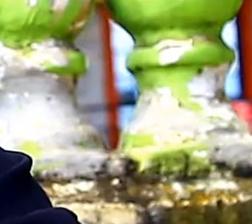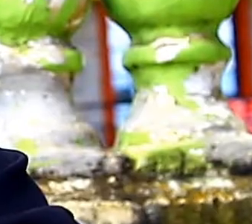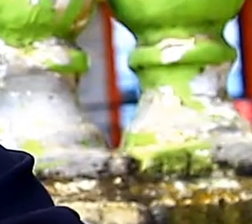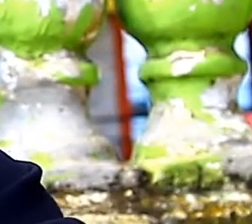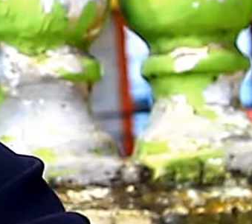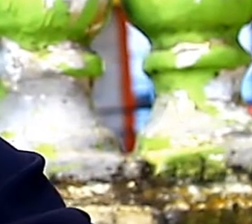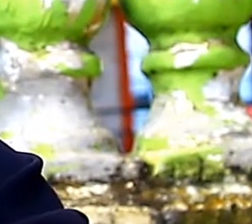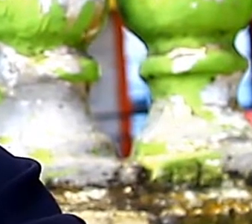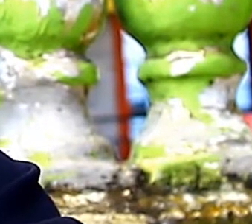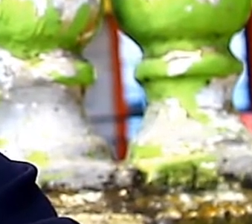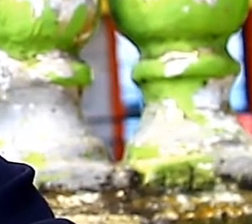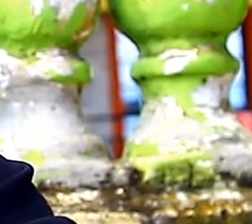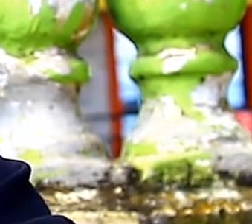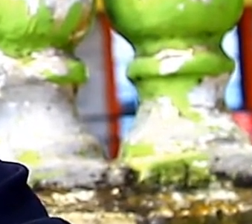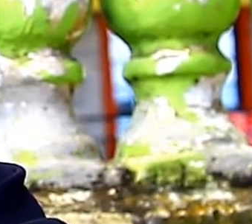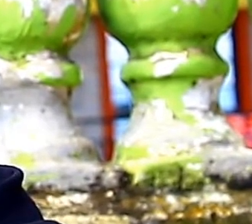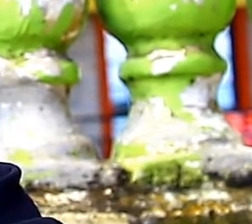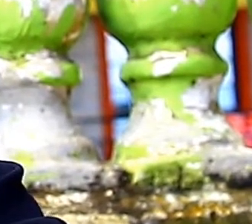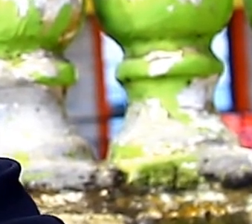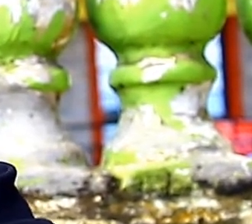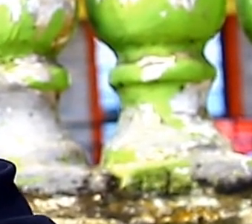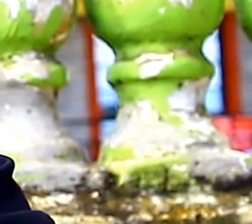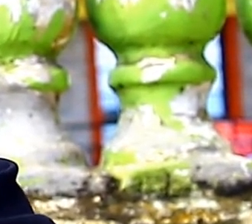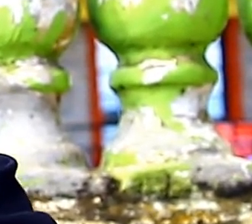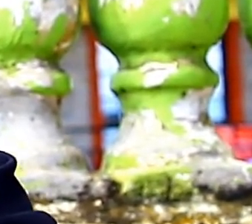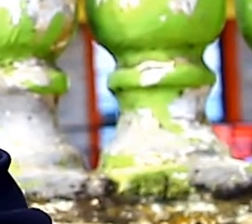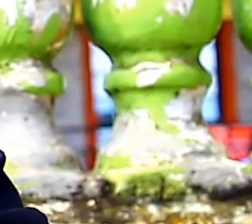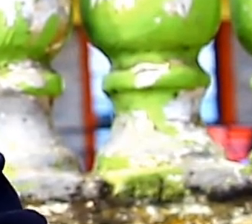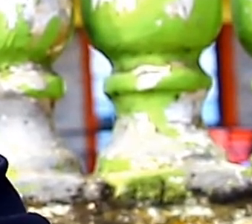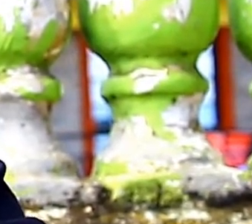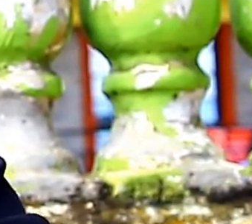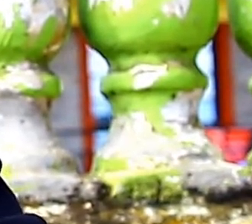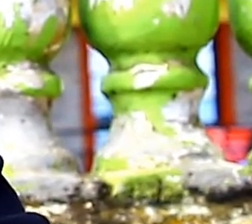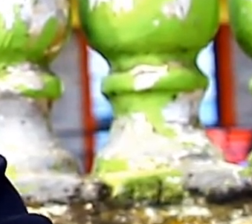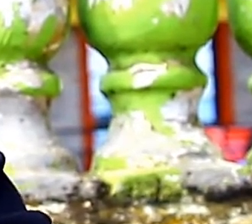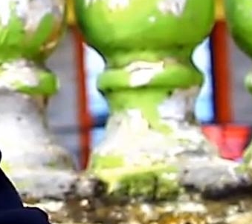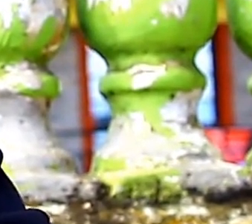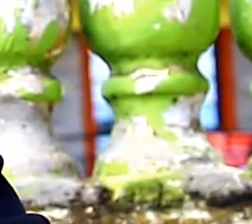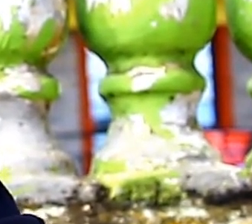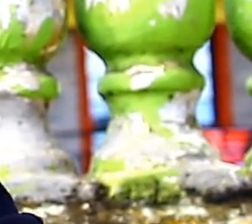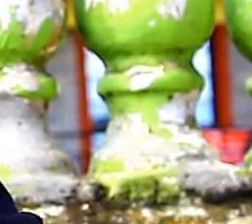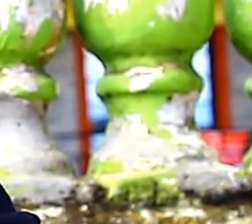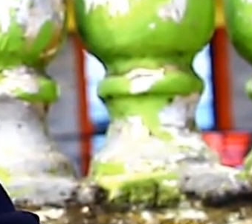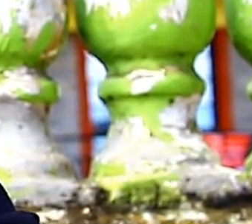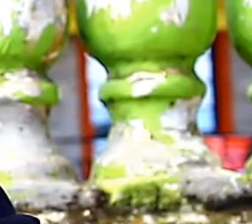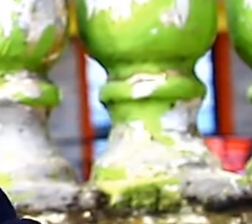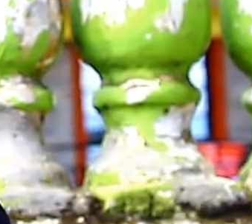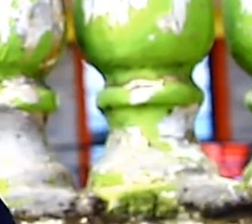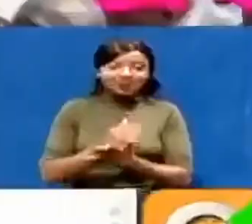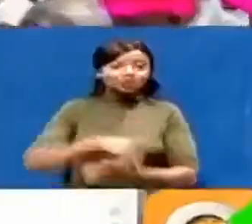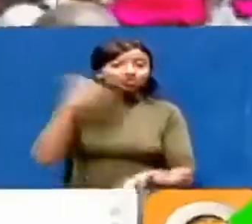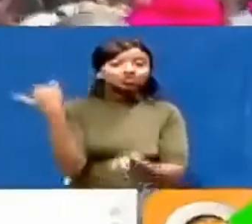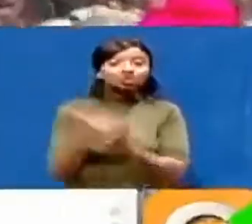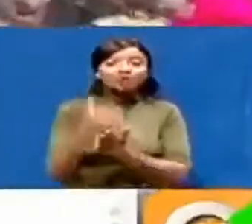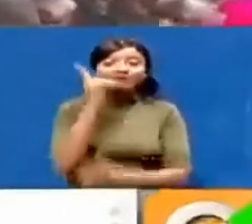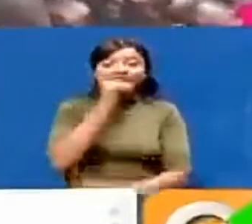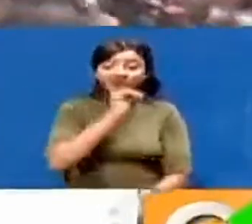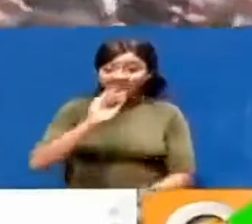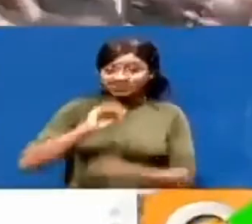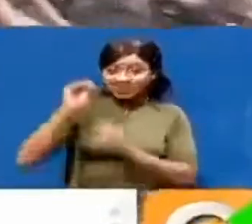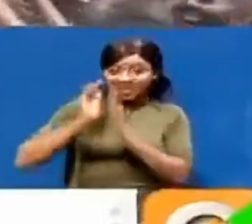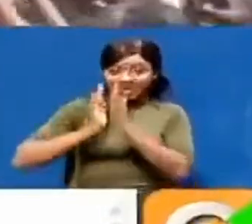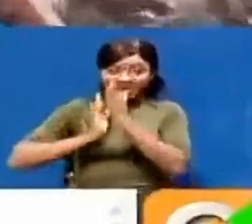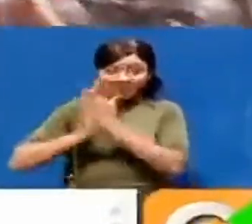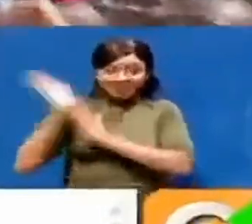The reggae that earlier seemed to have stopped has been played again by the famous mix